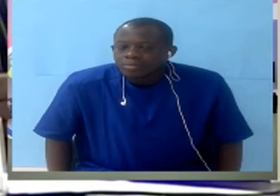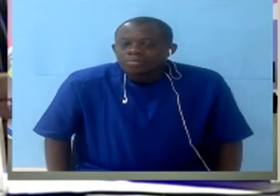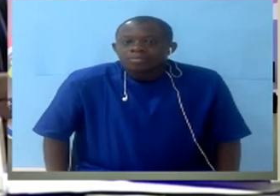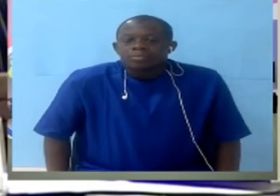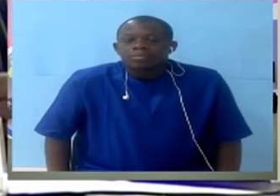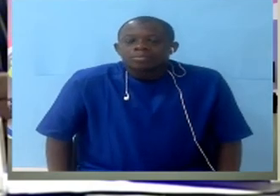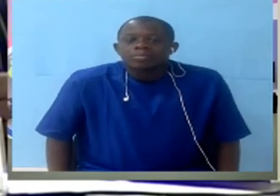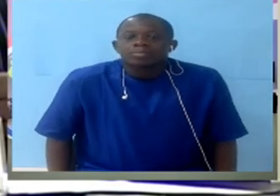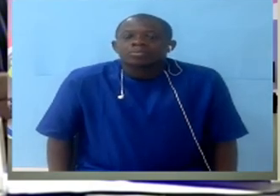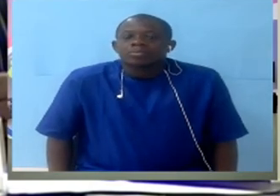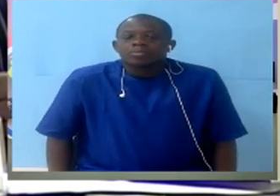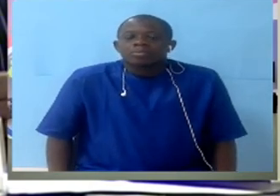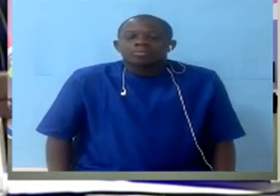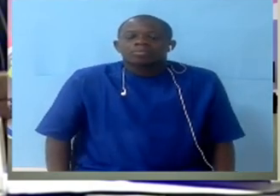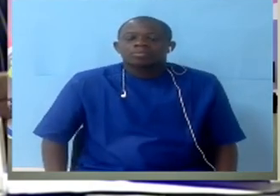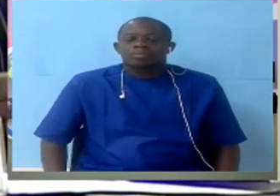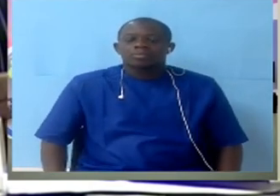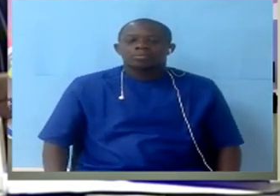Actually,